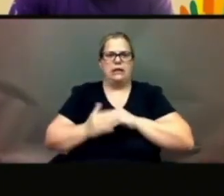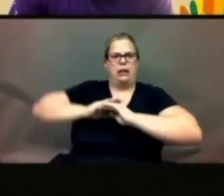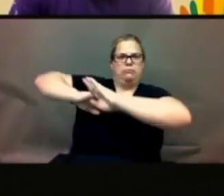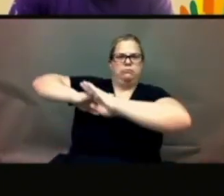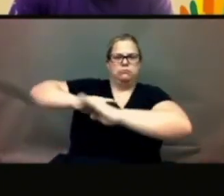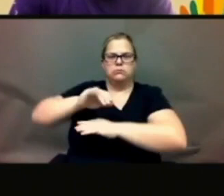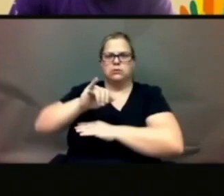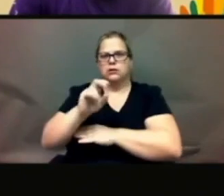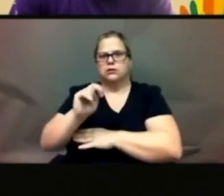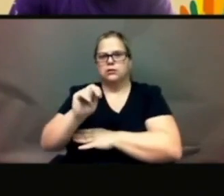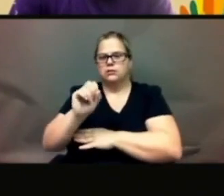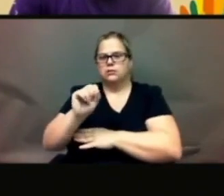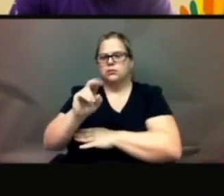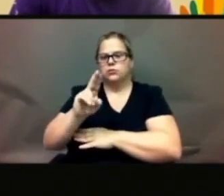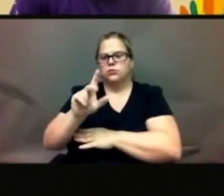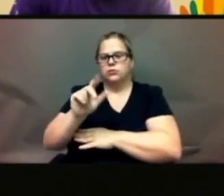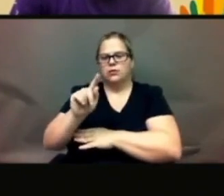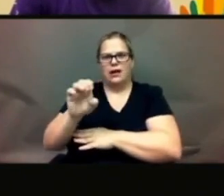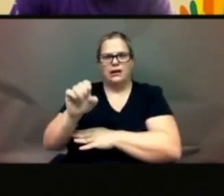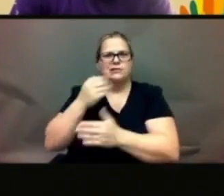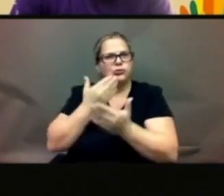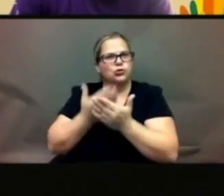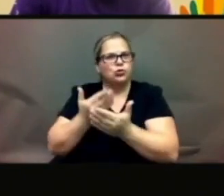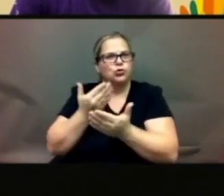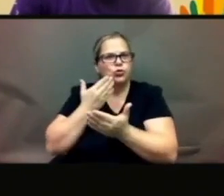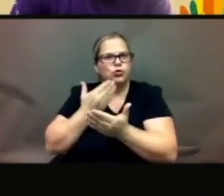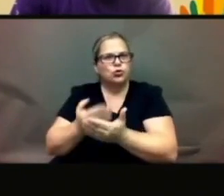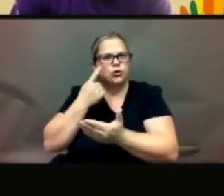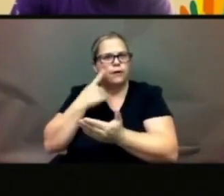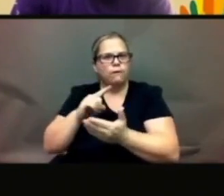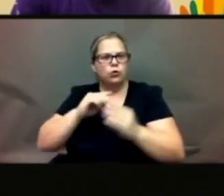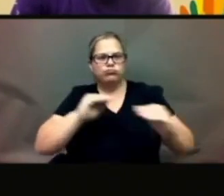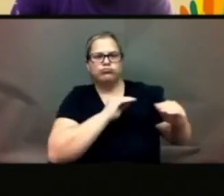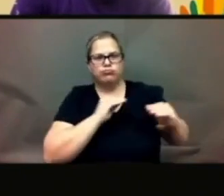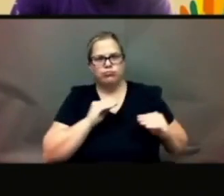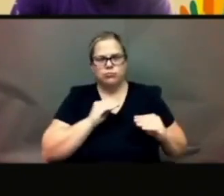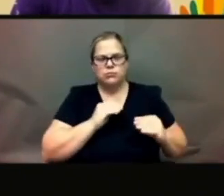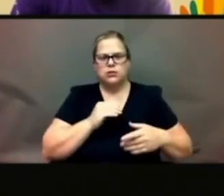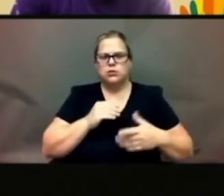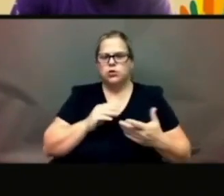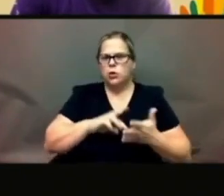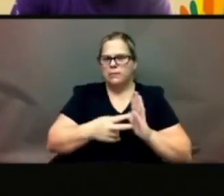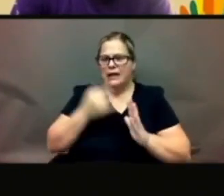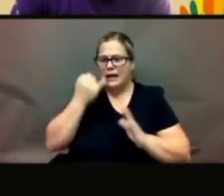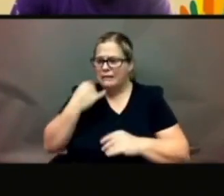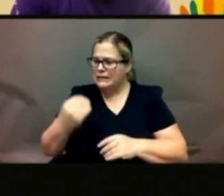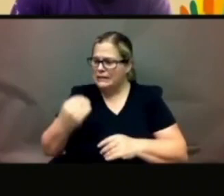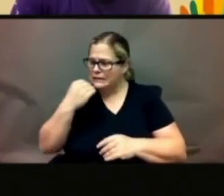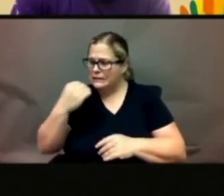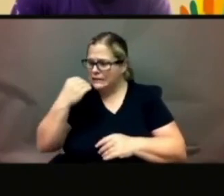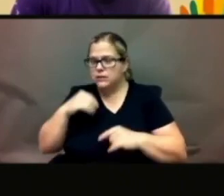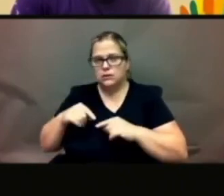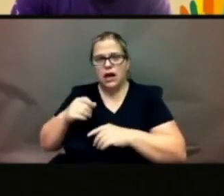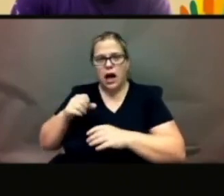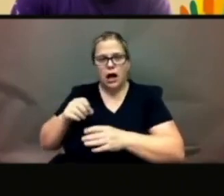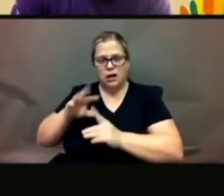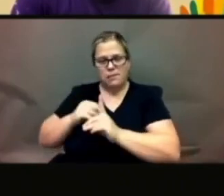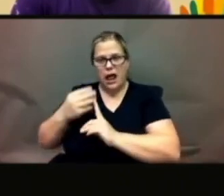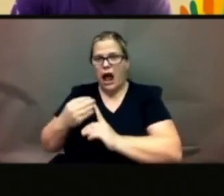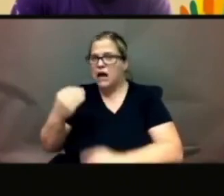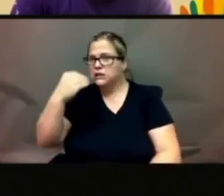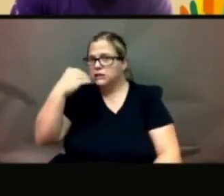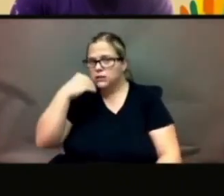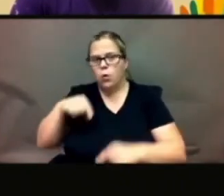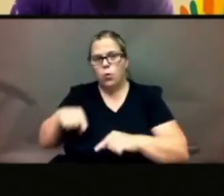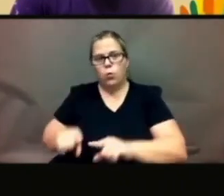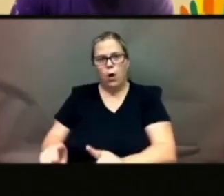earth would be insulated from it when I'm holding this way. So that when I eat the banana while I'm wearing a glove, when I eat it, that will complete the circuit.